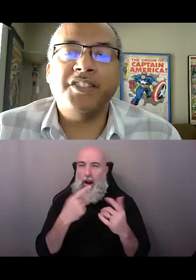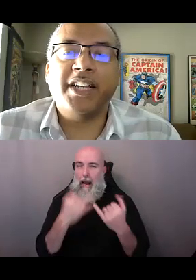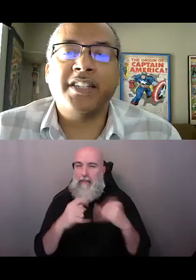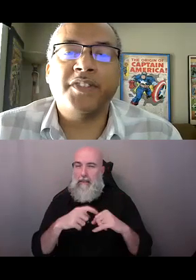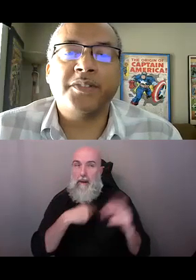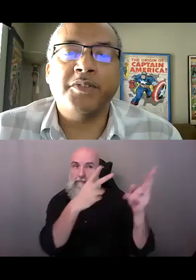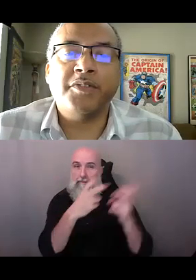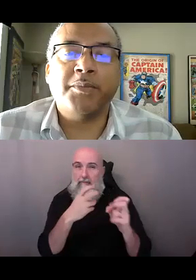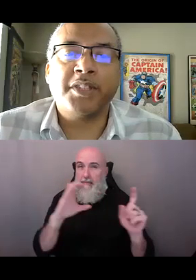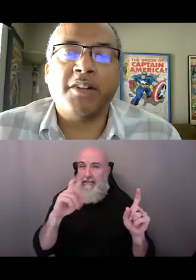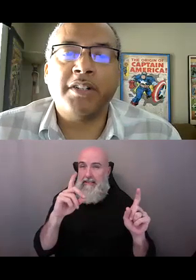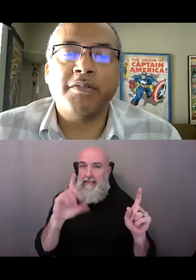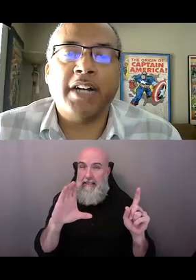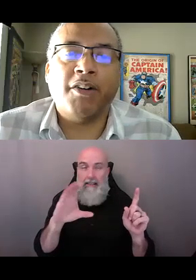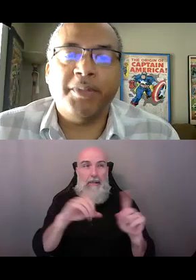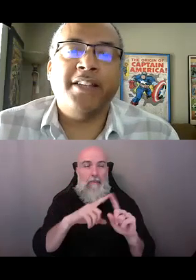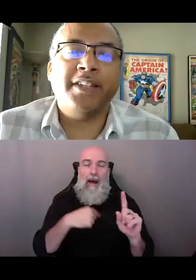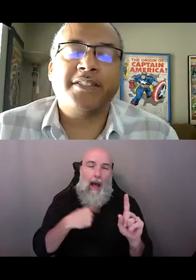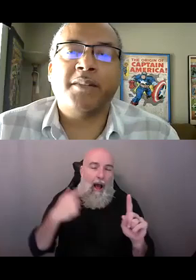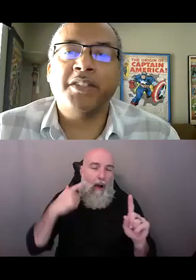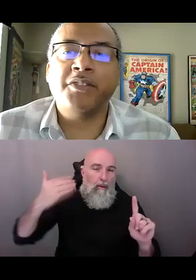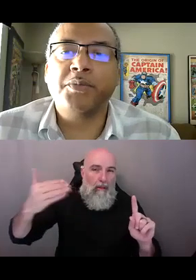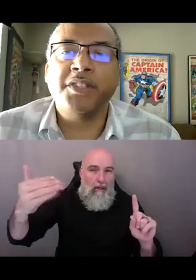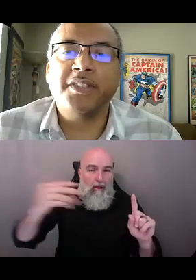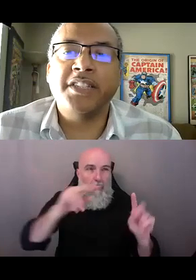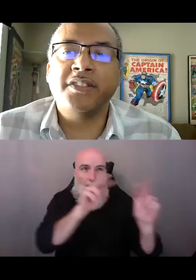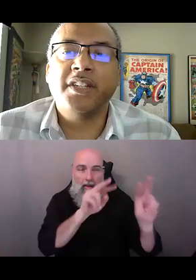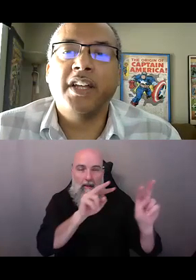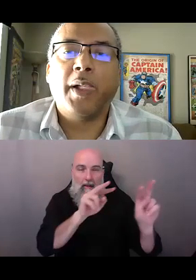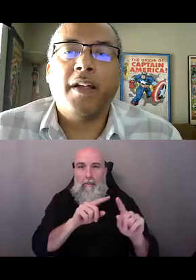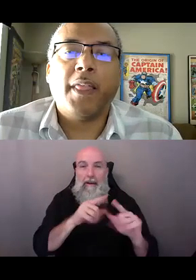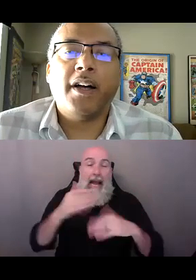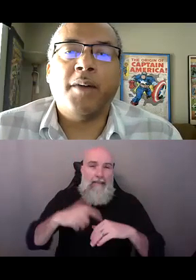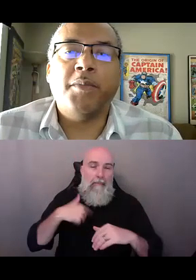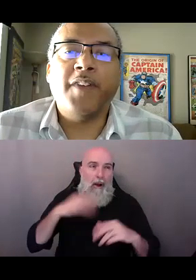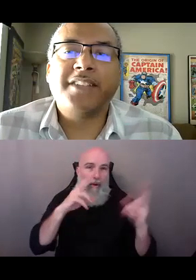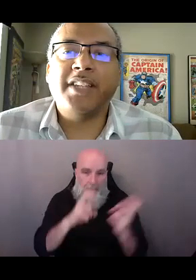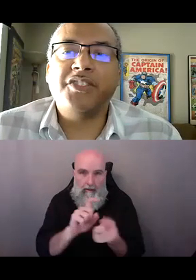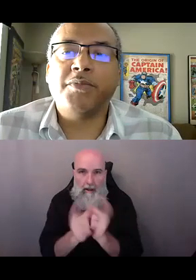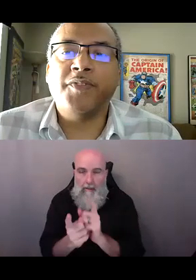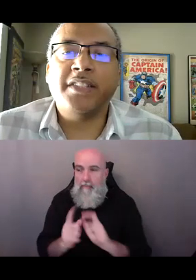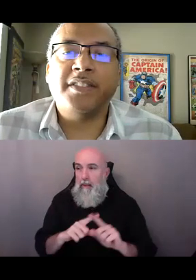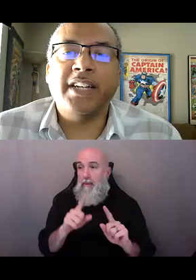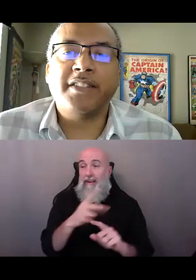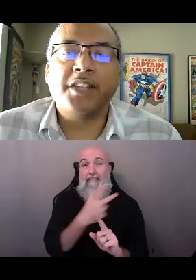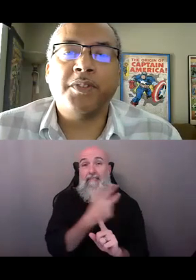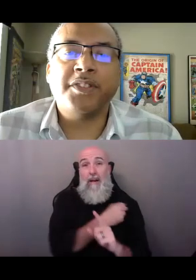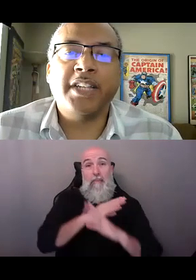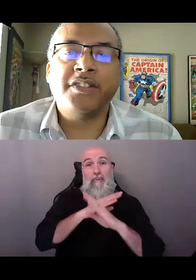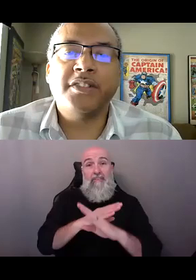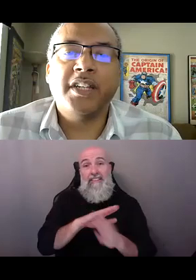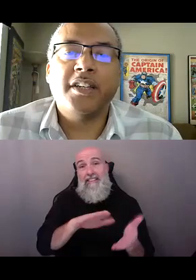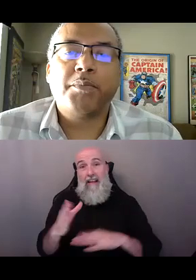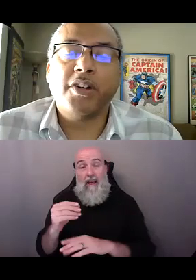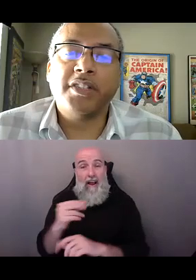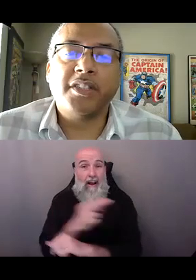constantly checking. If there's some new numbers, I'll update it the next time I do this presentation. But vaccination prevents death and